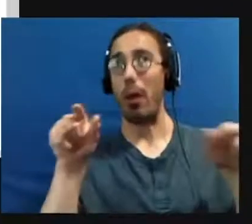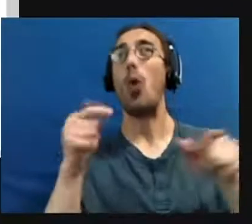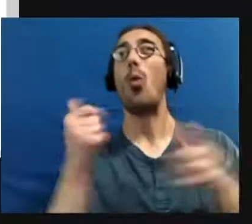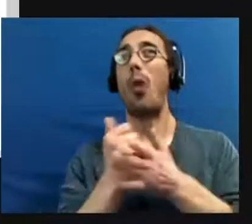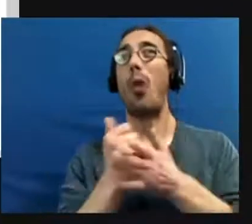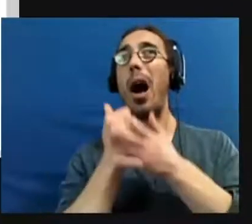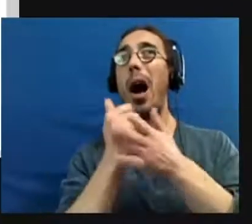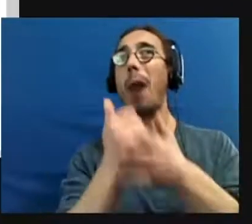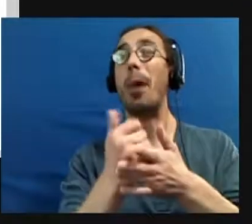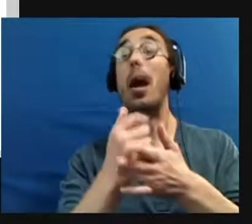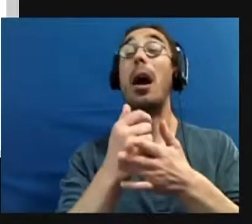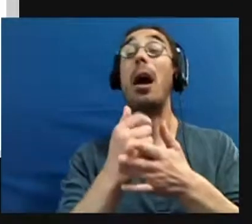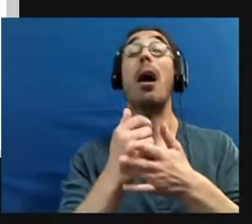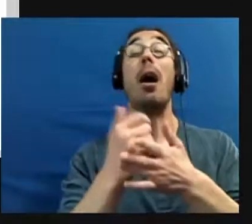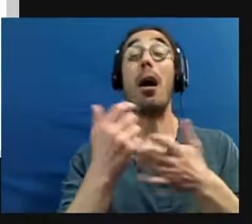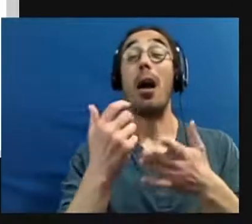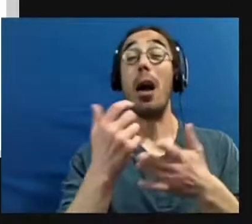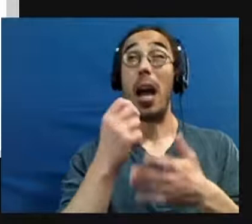sense.